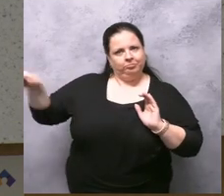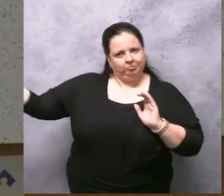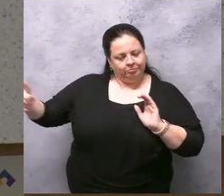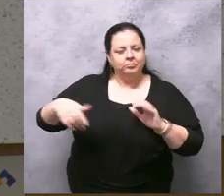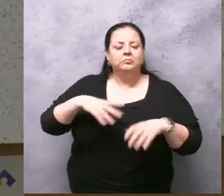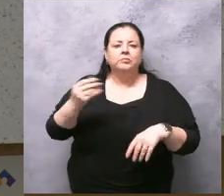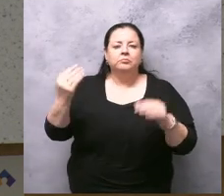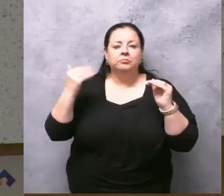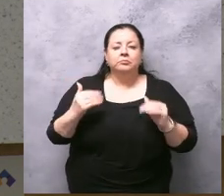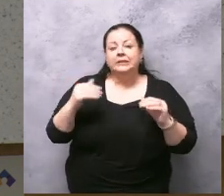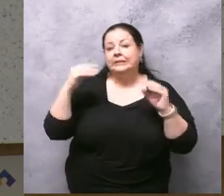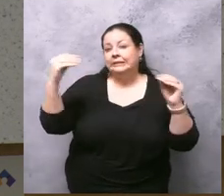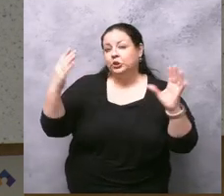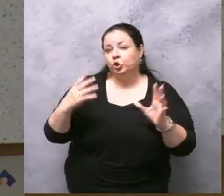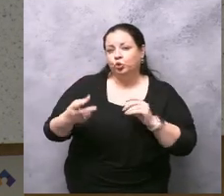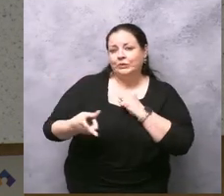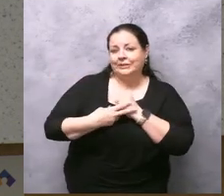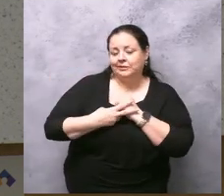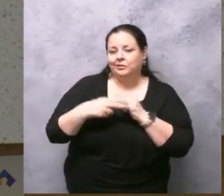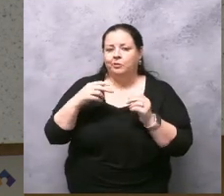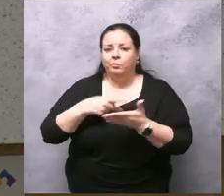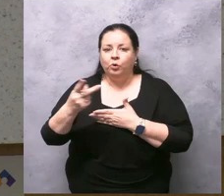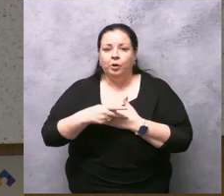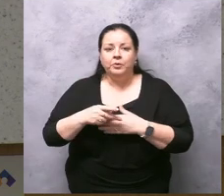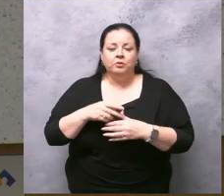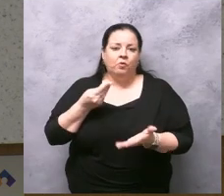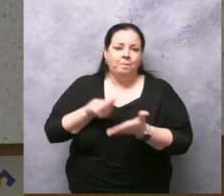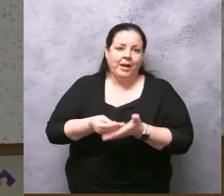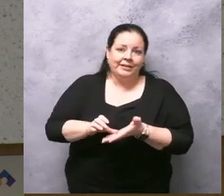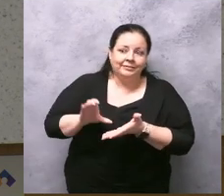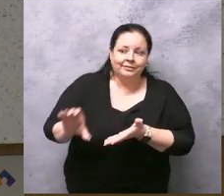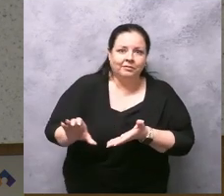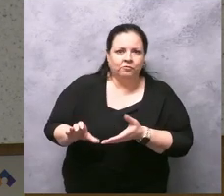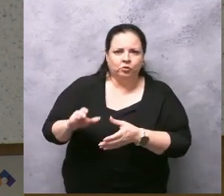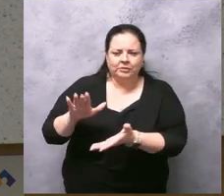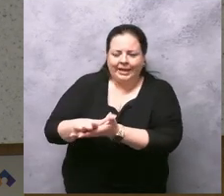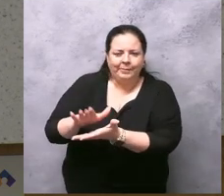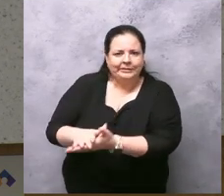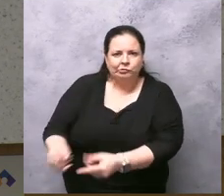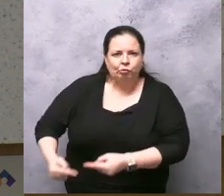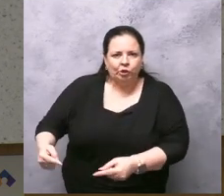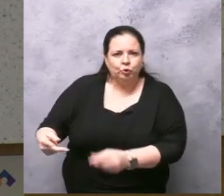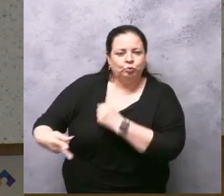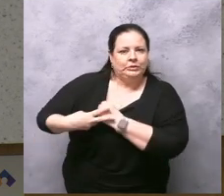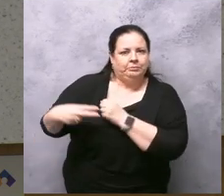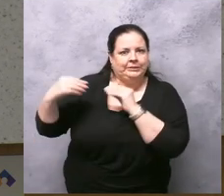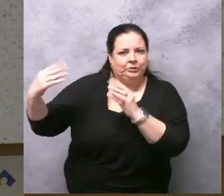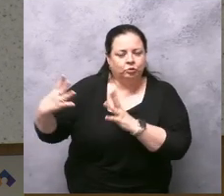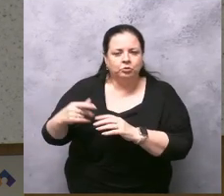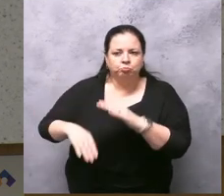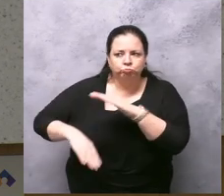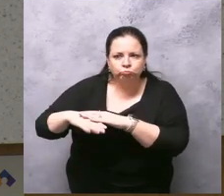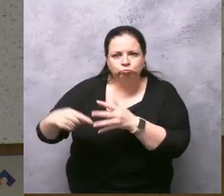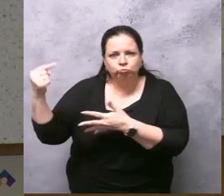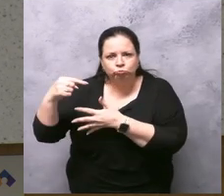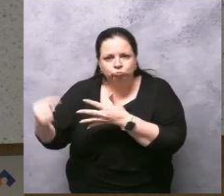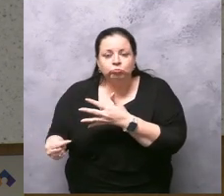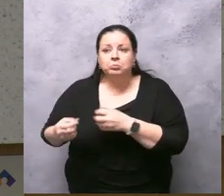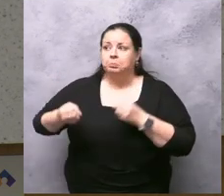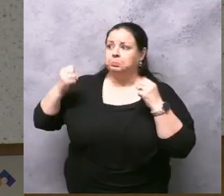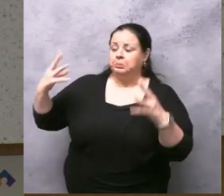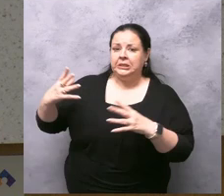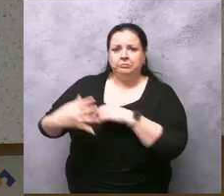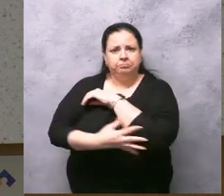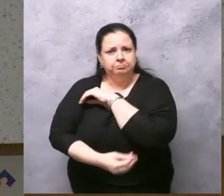teacher retention program proposal to pilot offering a stipend for hard-to-staff campuses that meet the certain criteria, a high number of